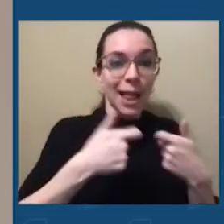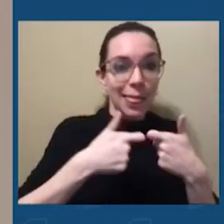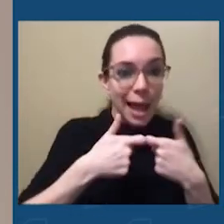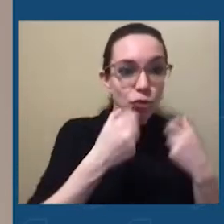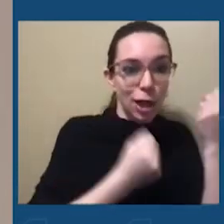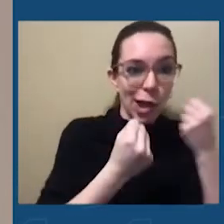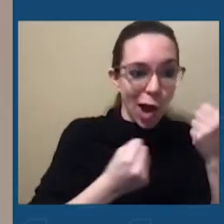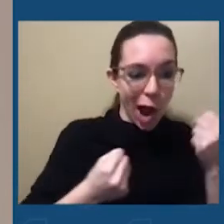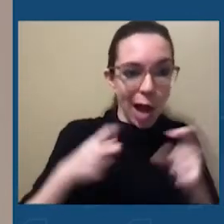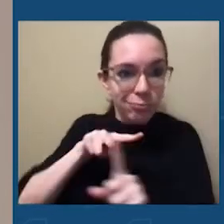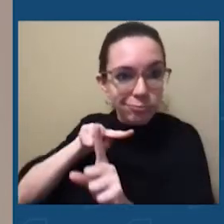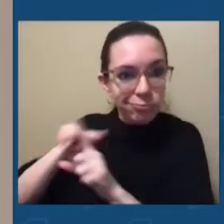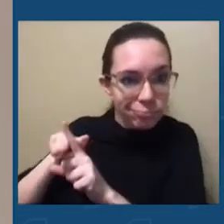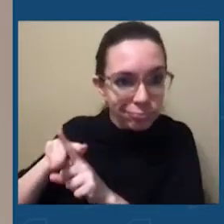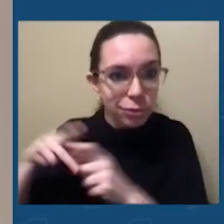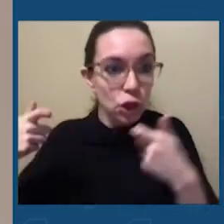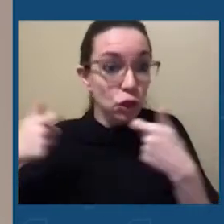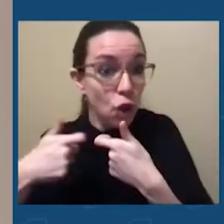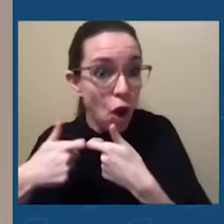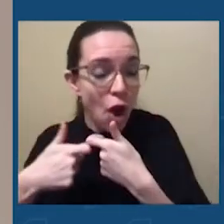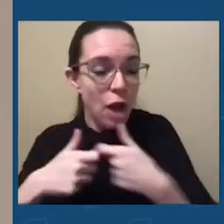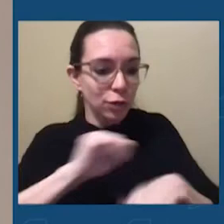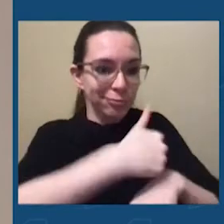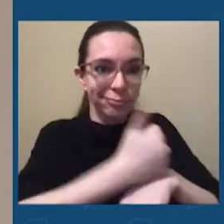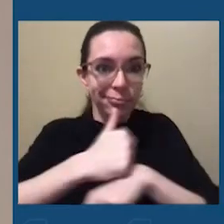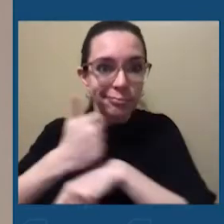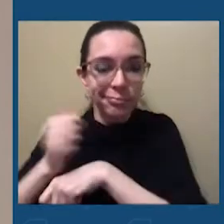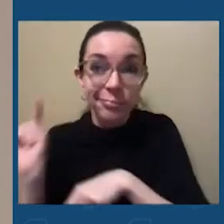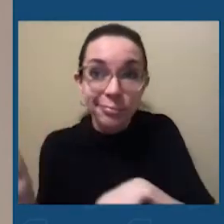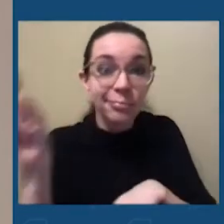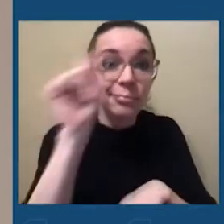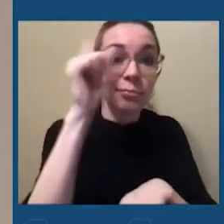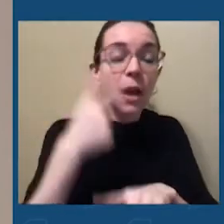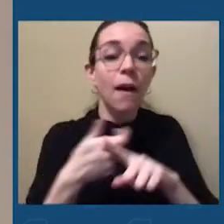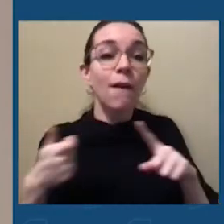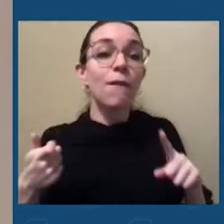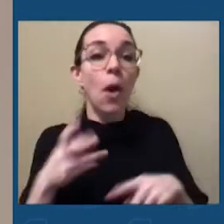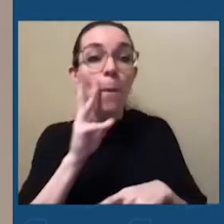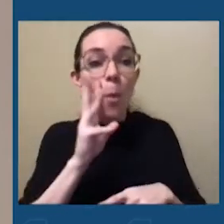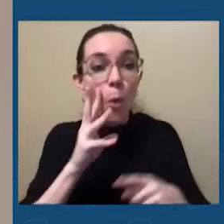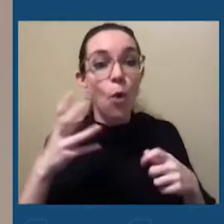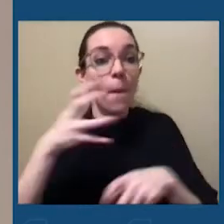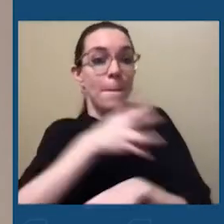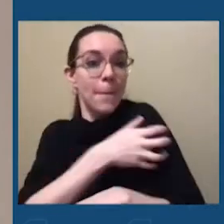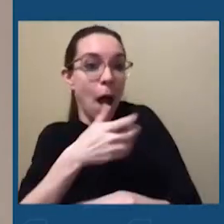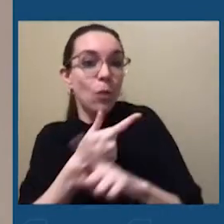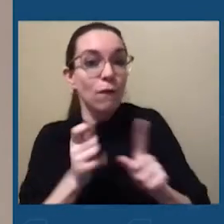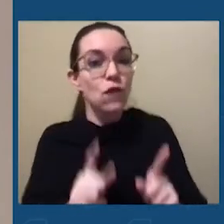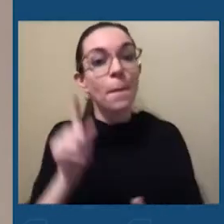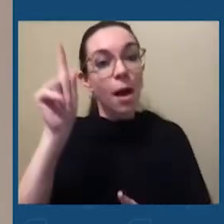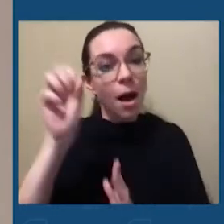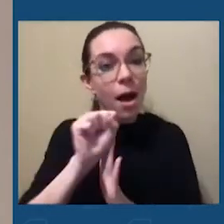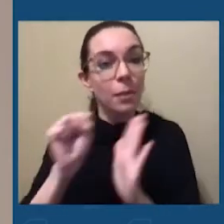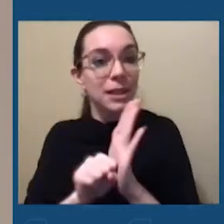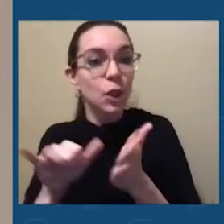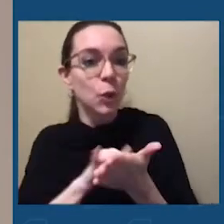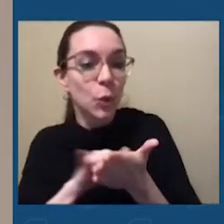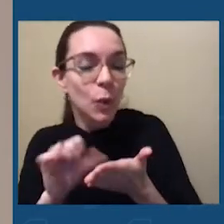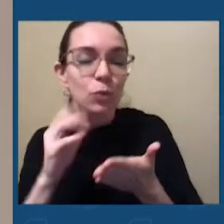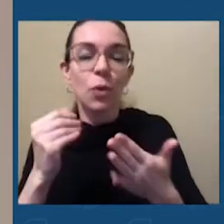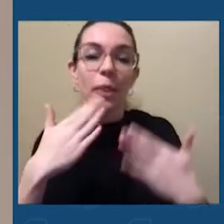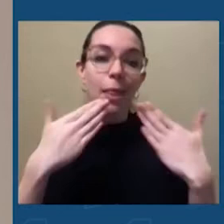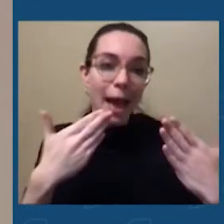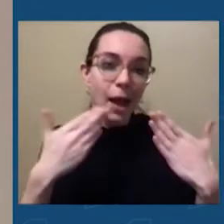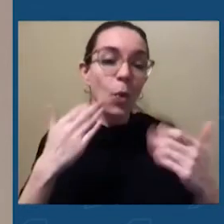from electric power and hydroelectric power from upstate New York? So Justin Driscoll, thank you in your service as our interim president, and everyone